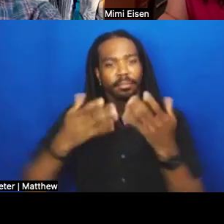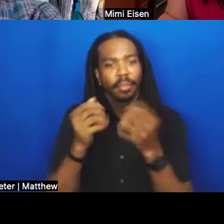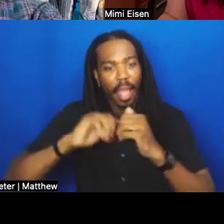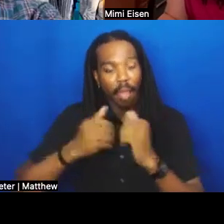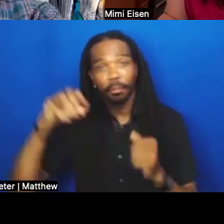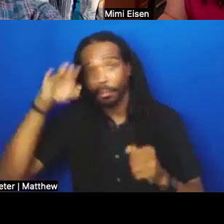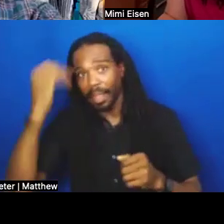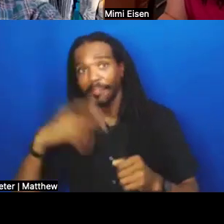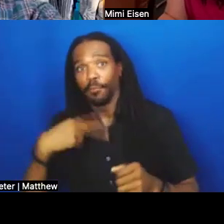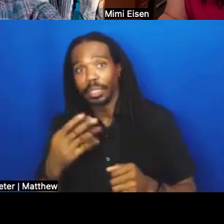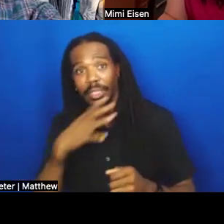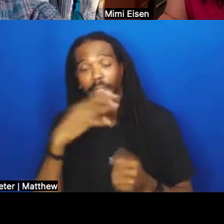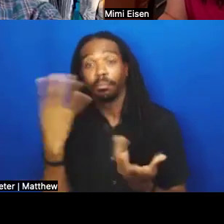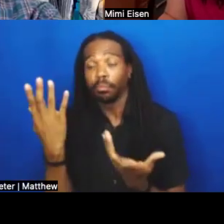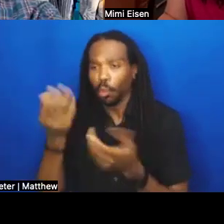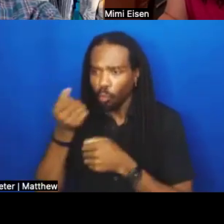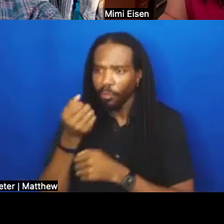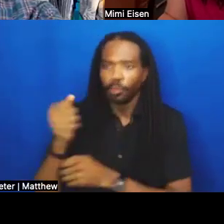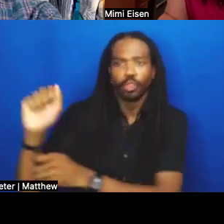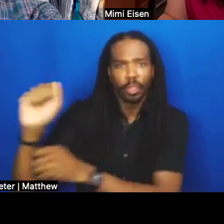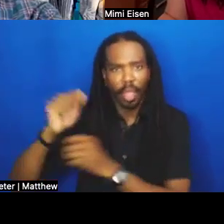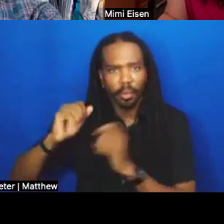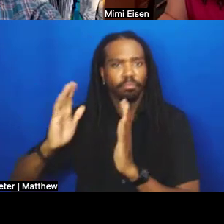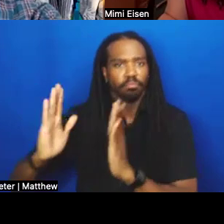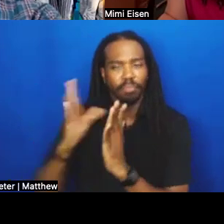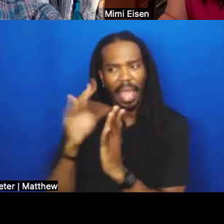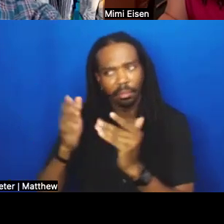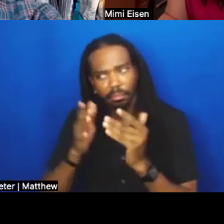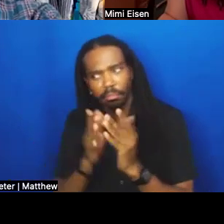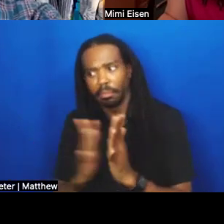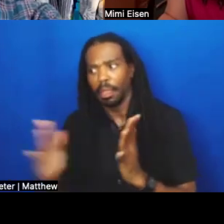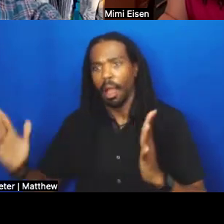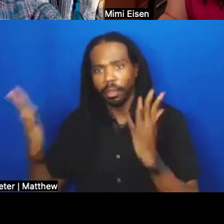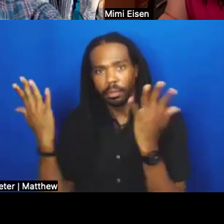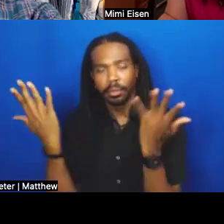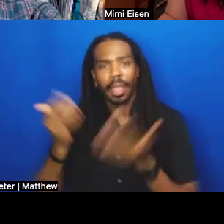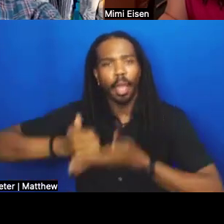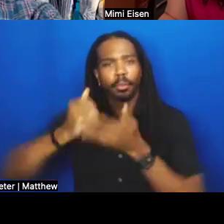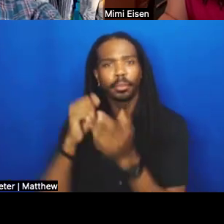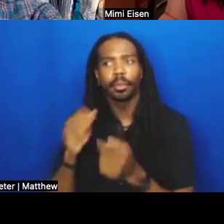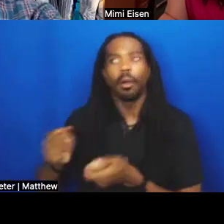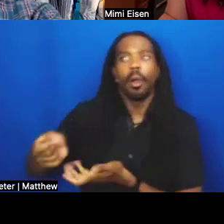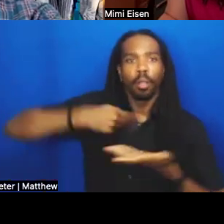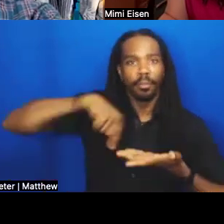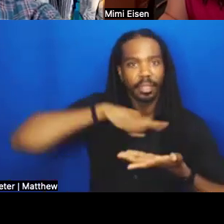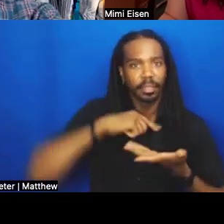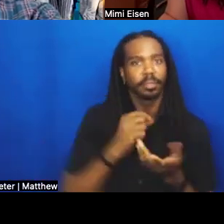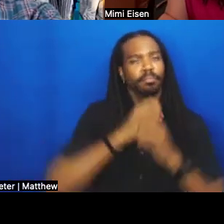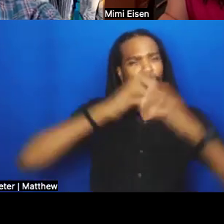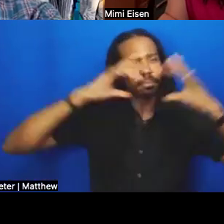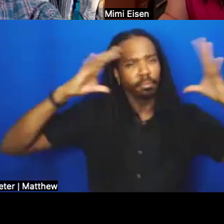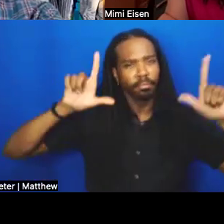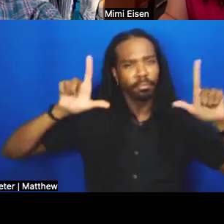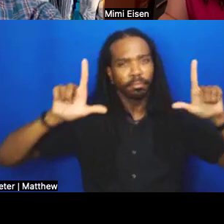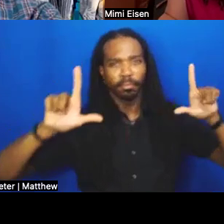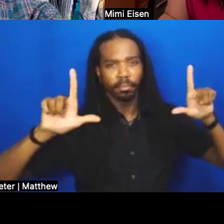era and beyond, helps us reframe the founding of this country and the patriotic celebrations, we're